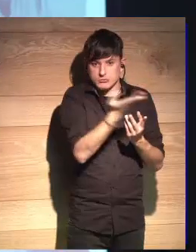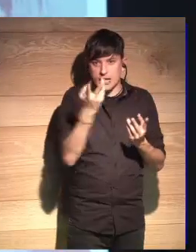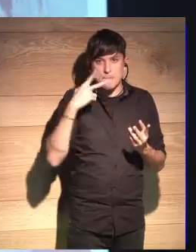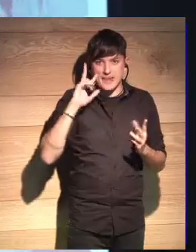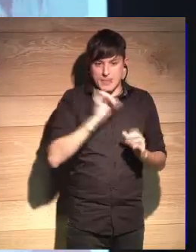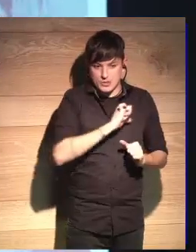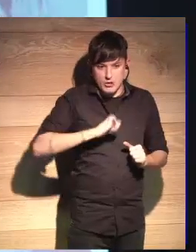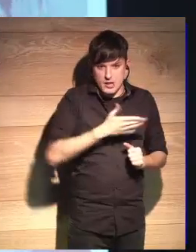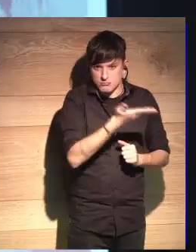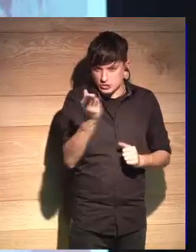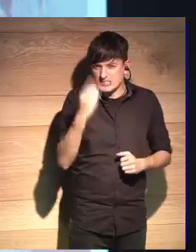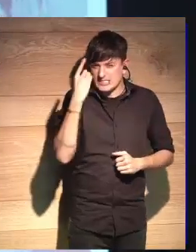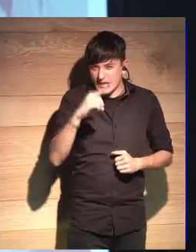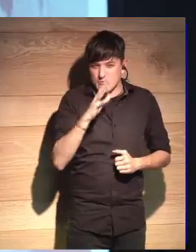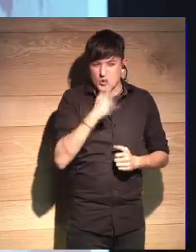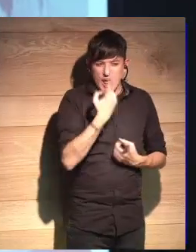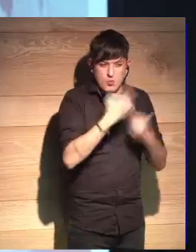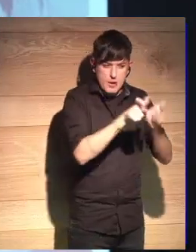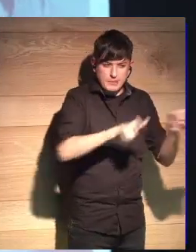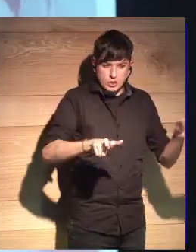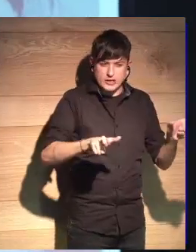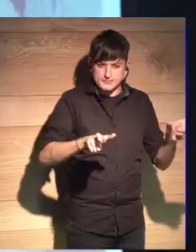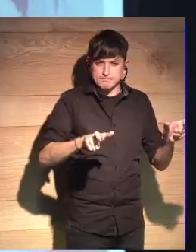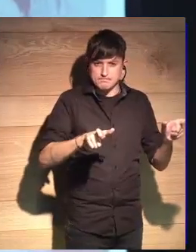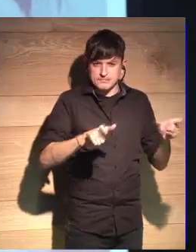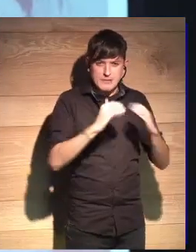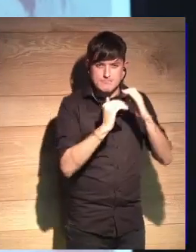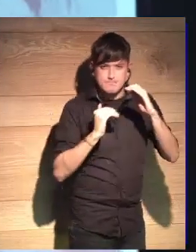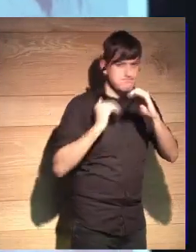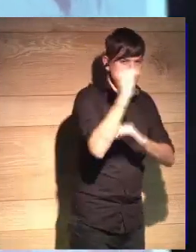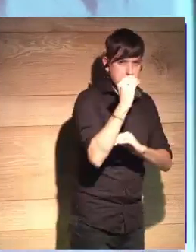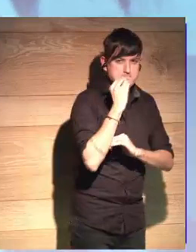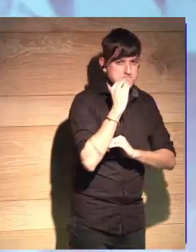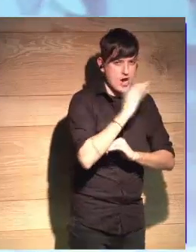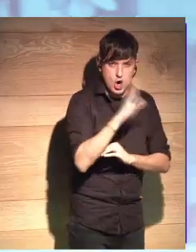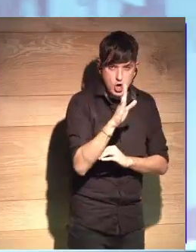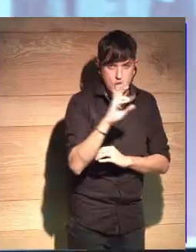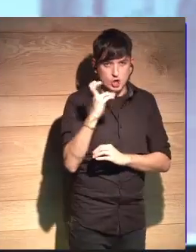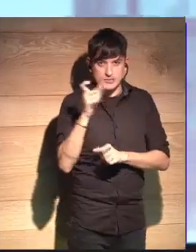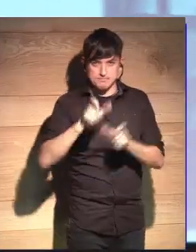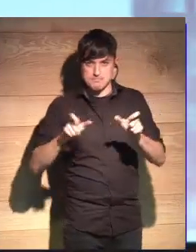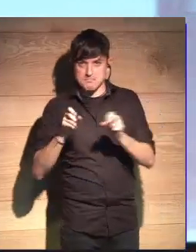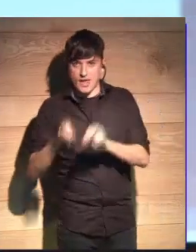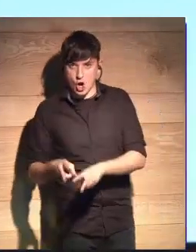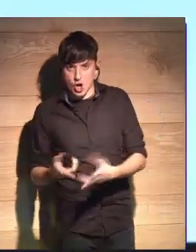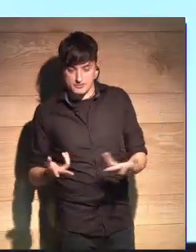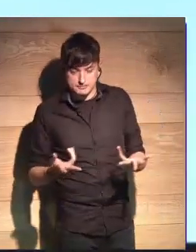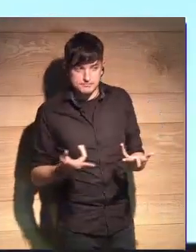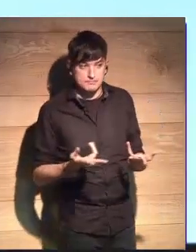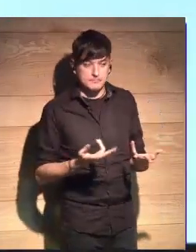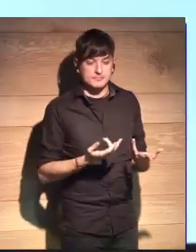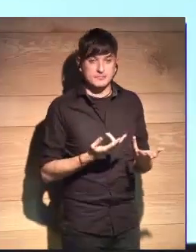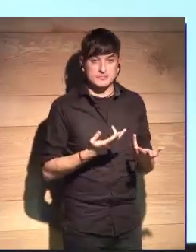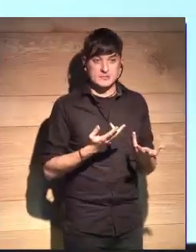why some people deal better with crises than with others. And each week on Friday, Marie would come home, we would have dinner, and Marie would